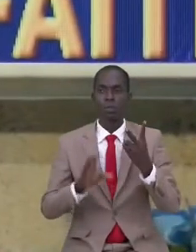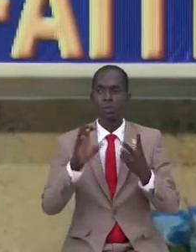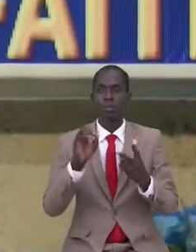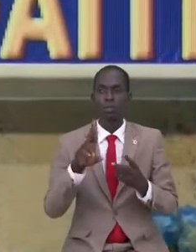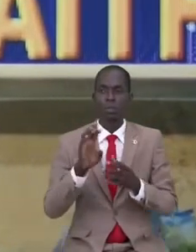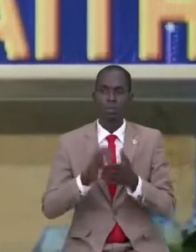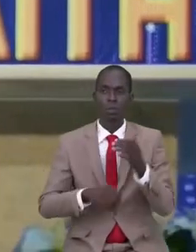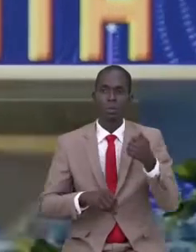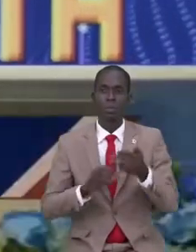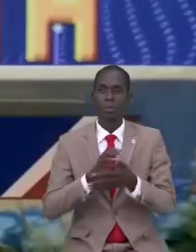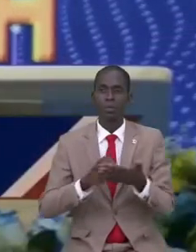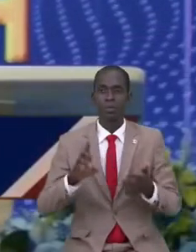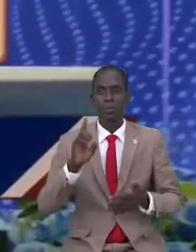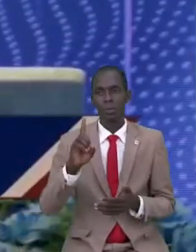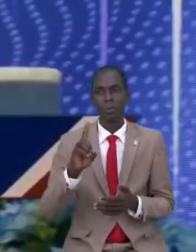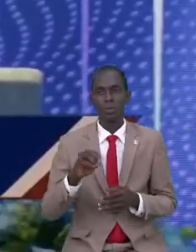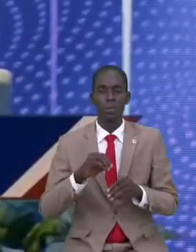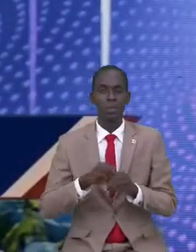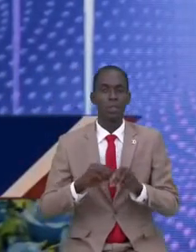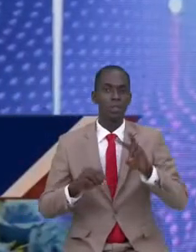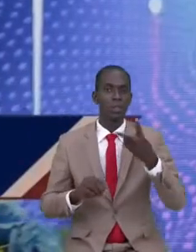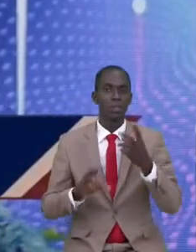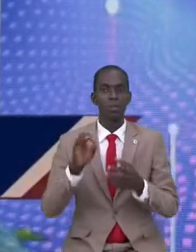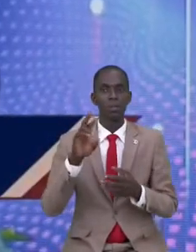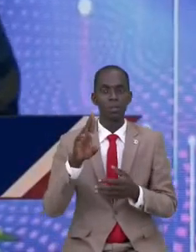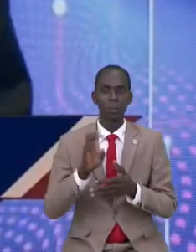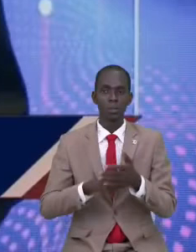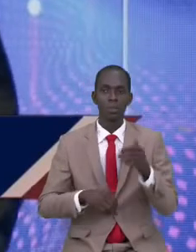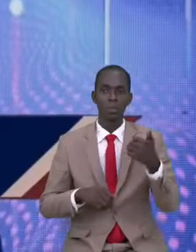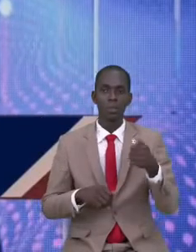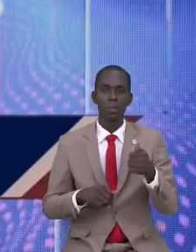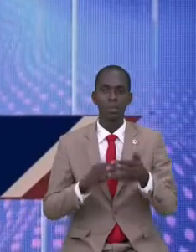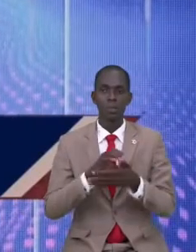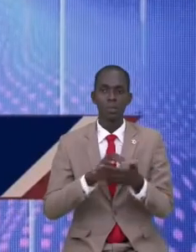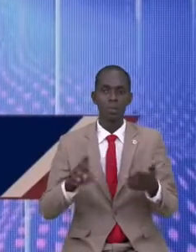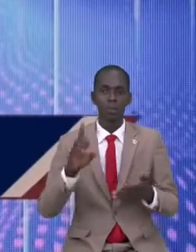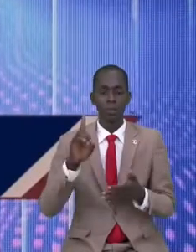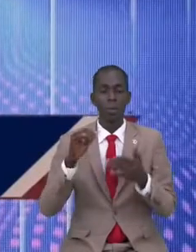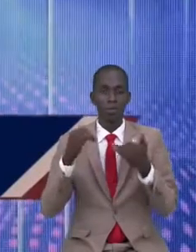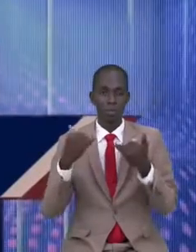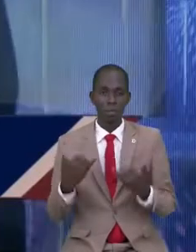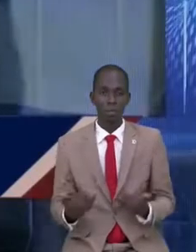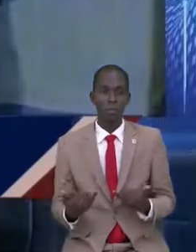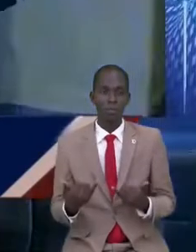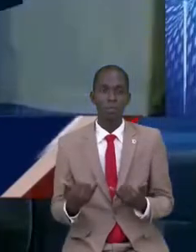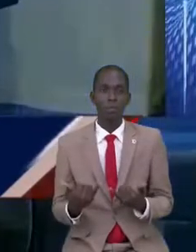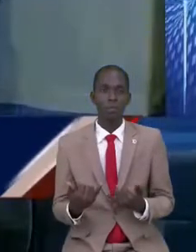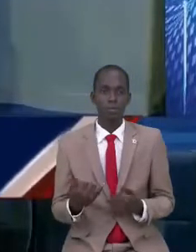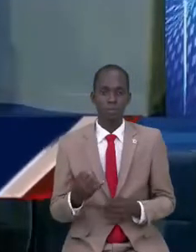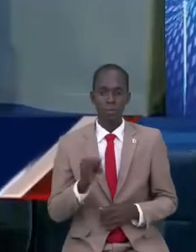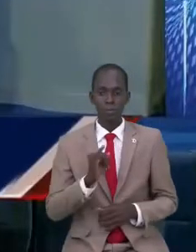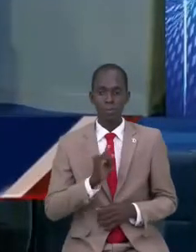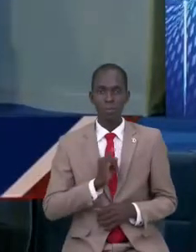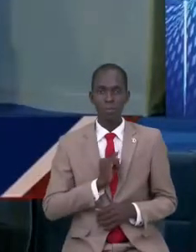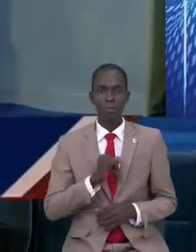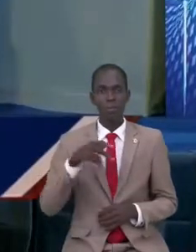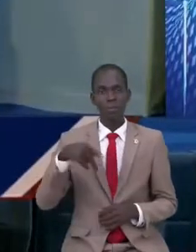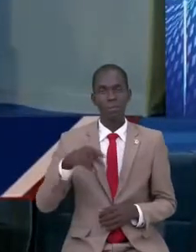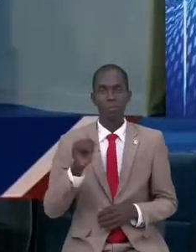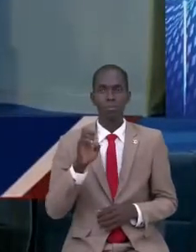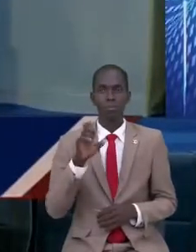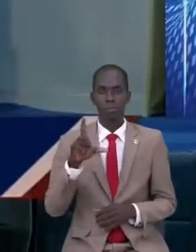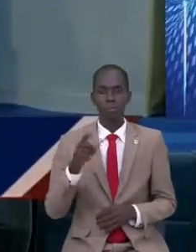verse 1. In 2 Corinthians chapter 10, verse 1, now I, Paul,